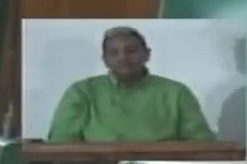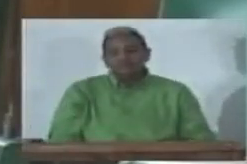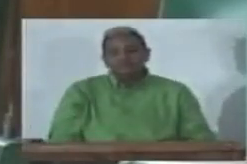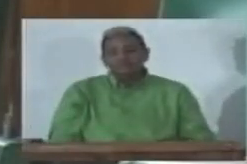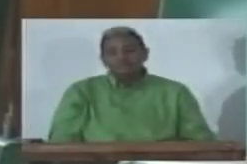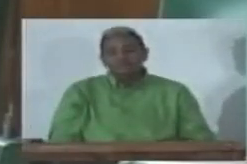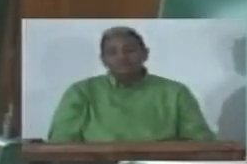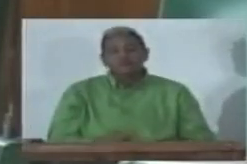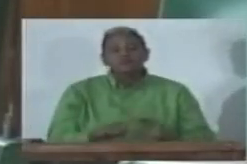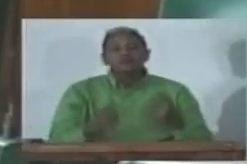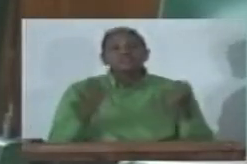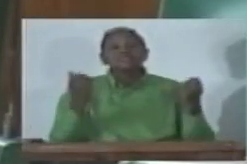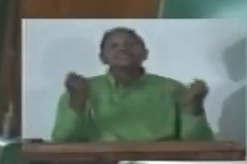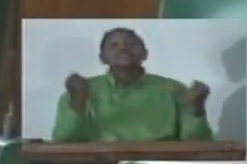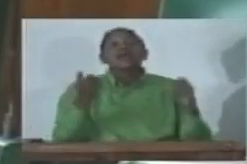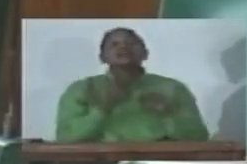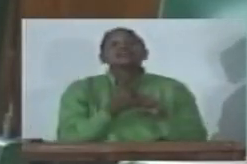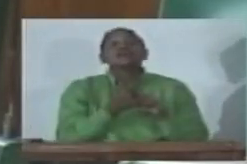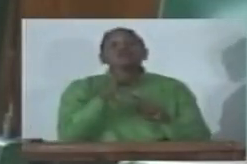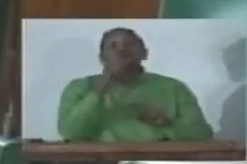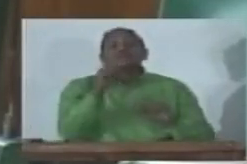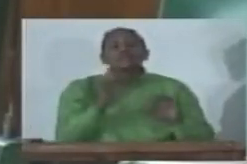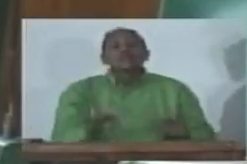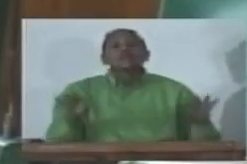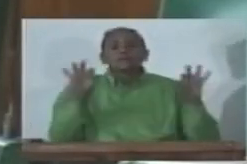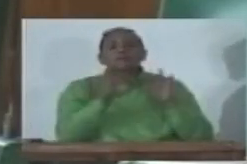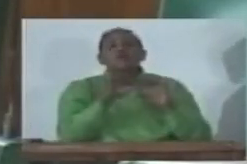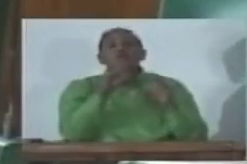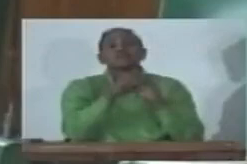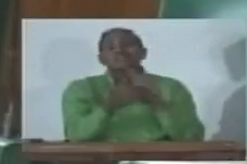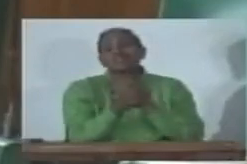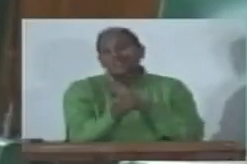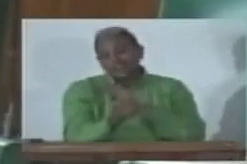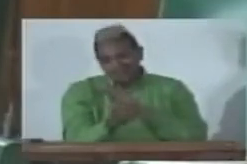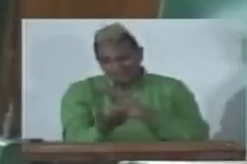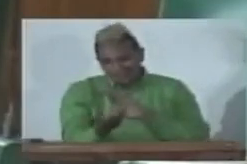But sign language is a very important skill.